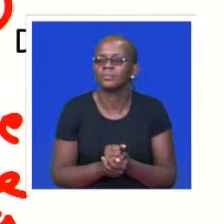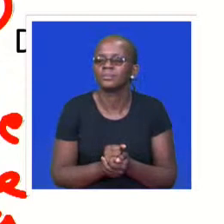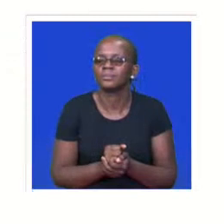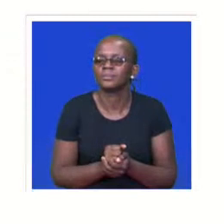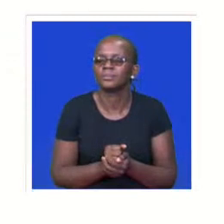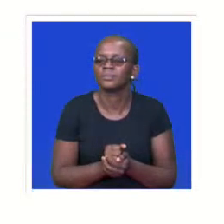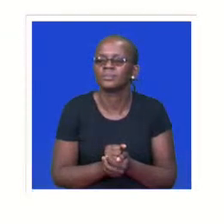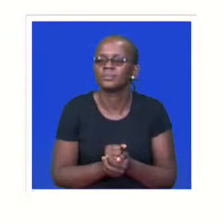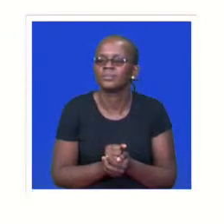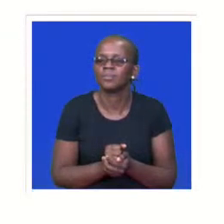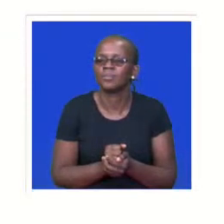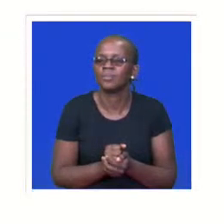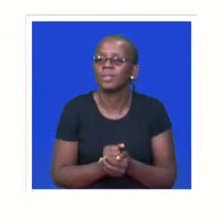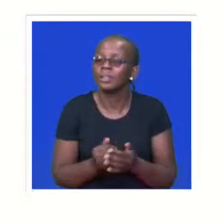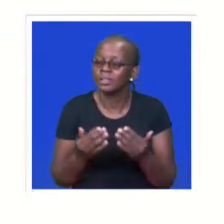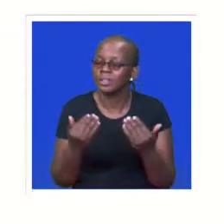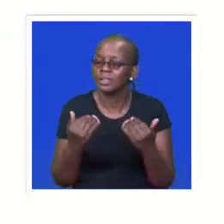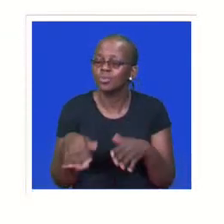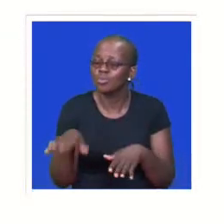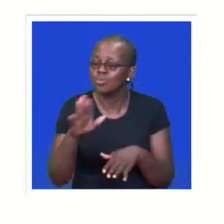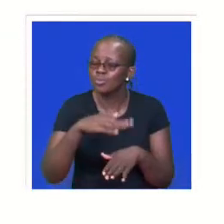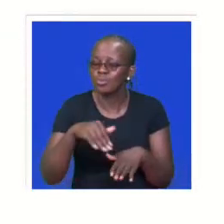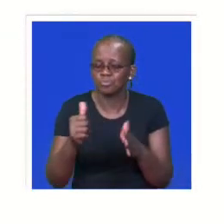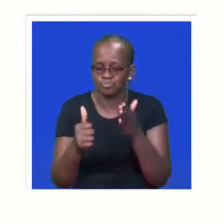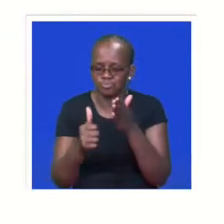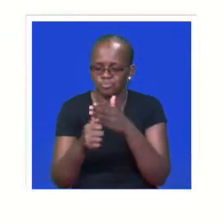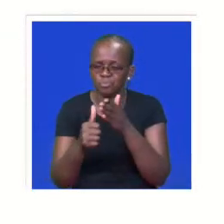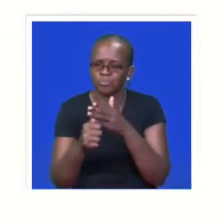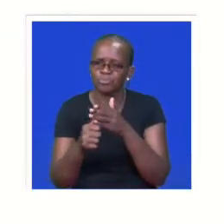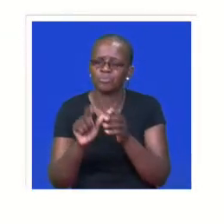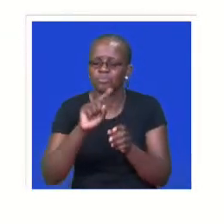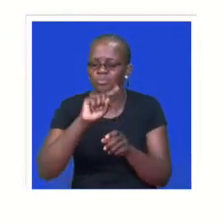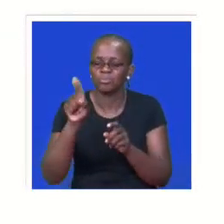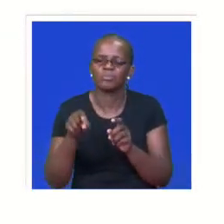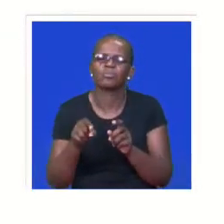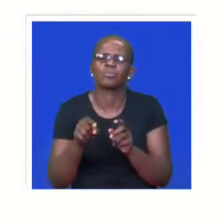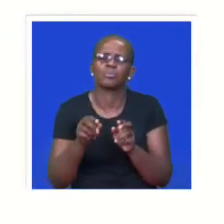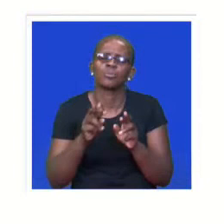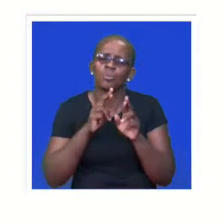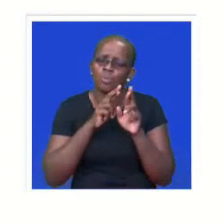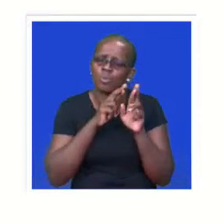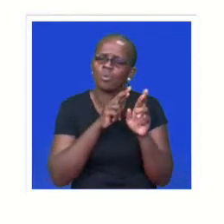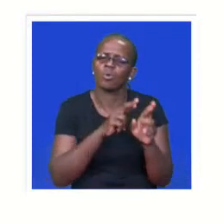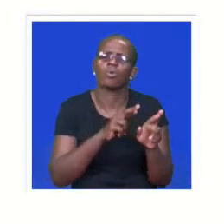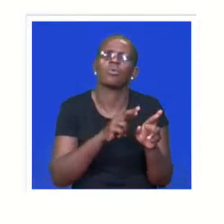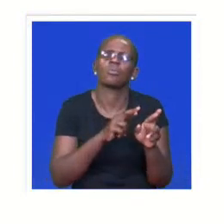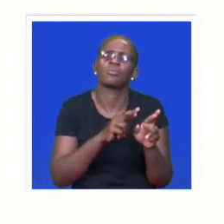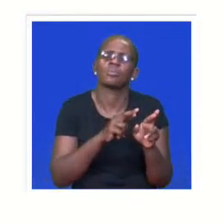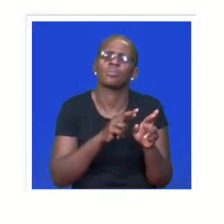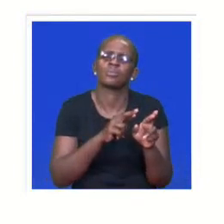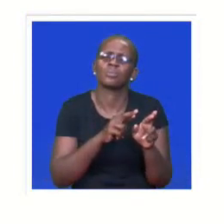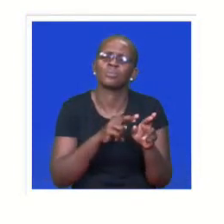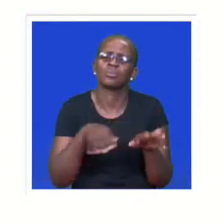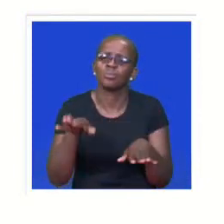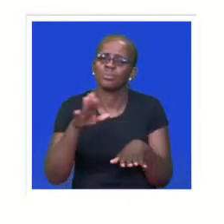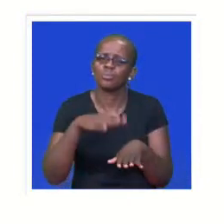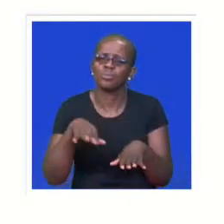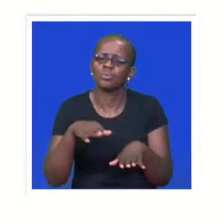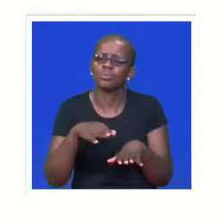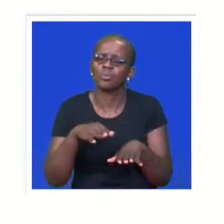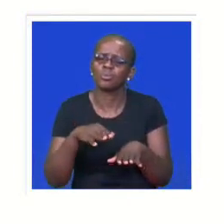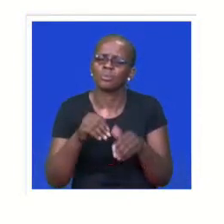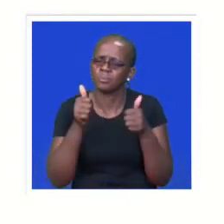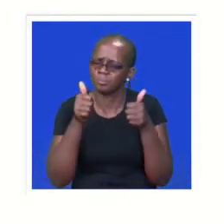Now that we have answered the questions, I hope you felt good about the answers. So let